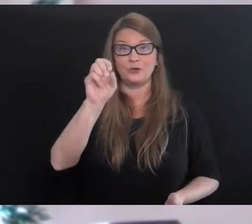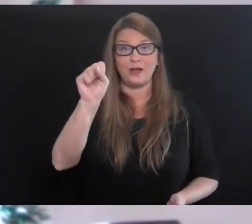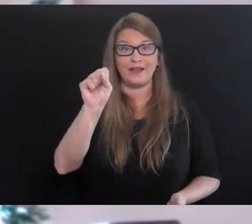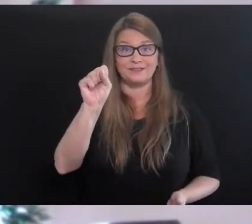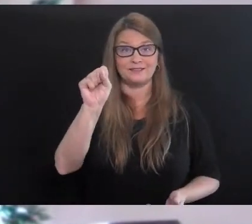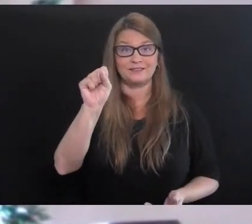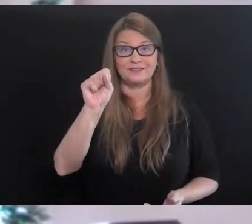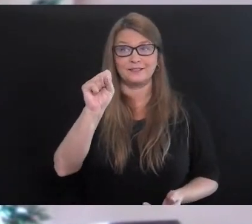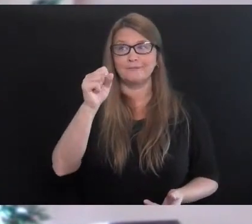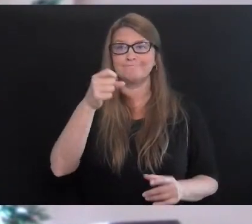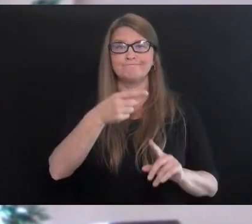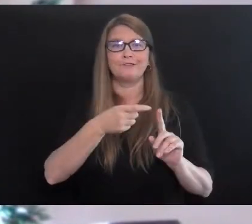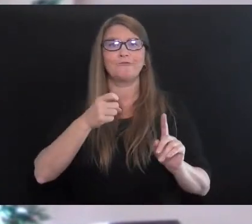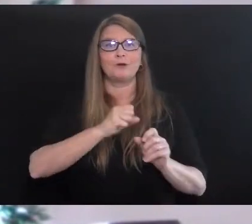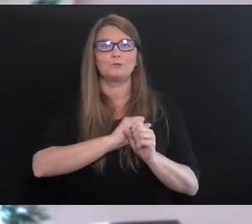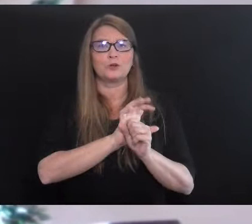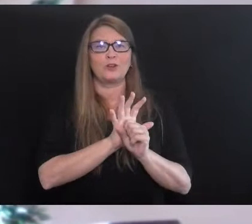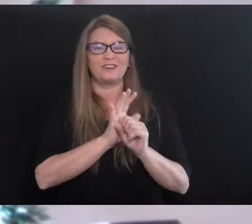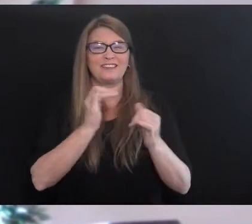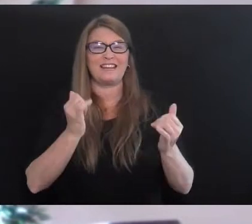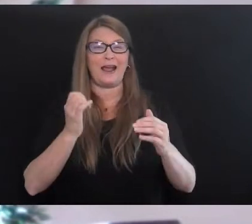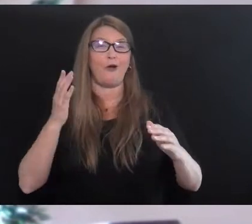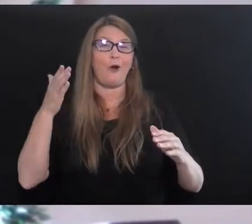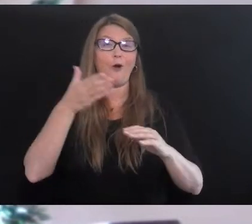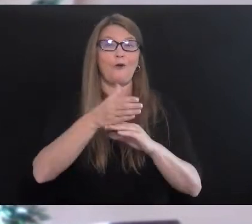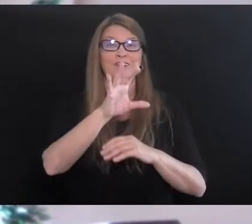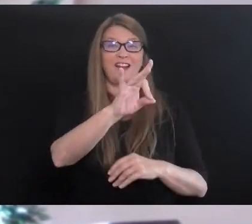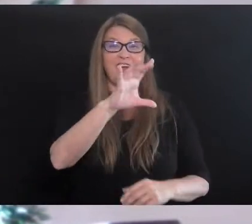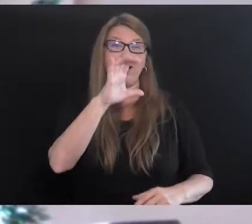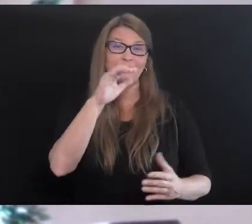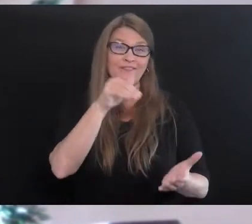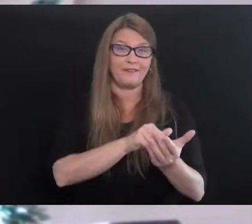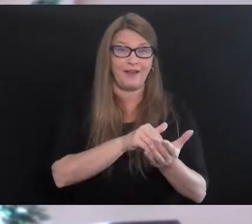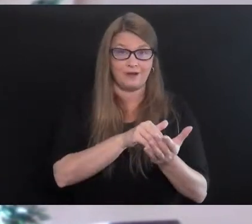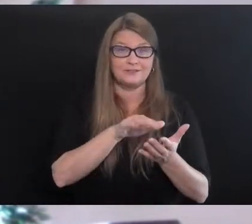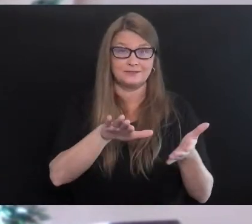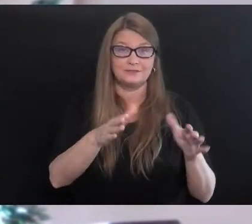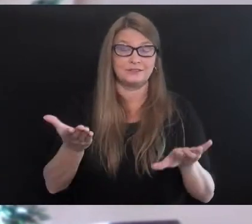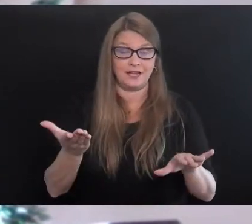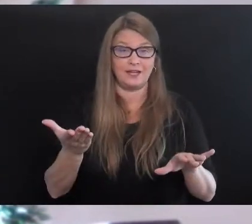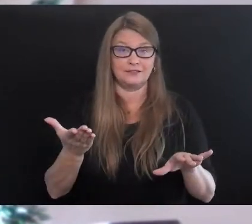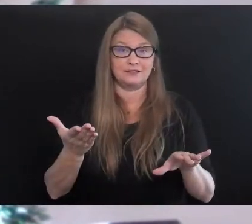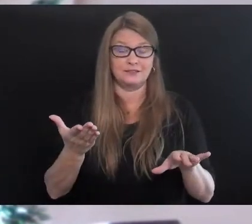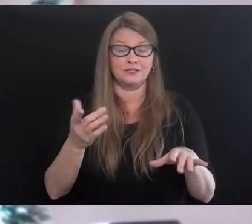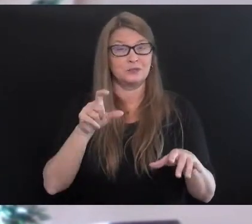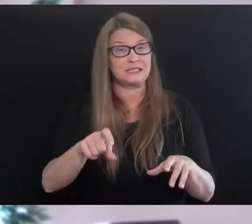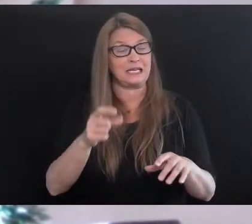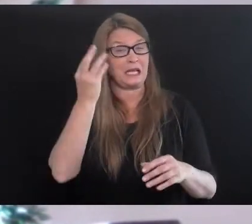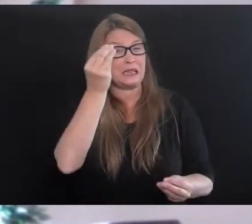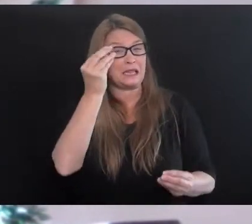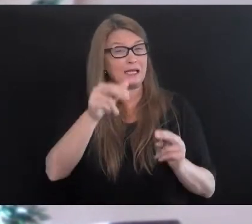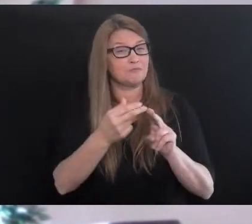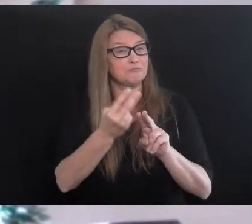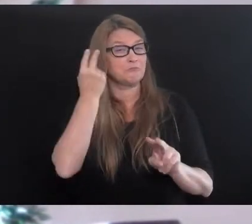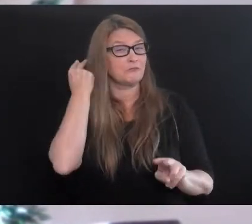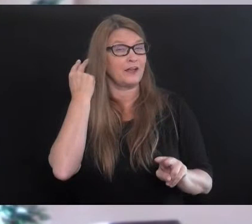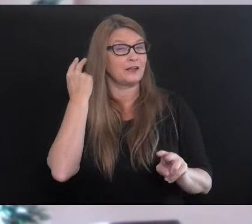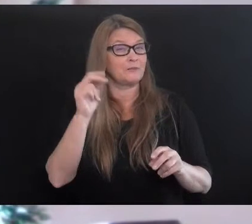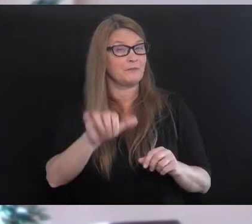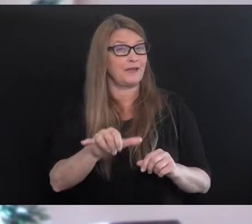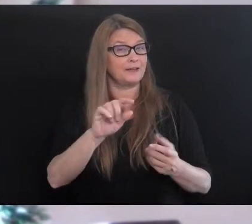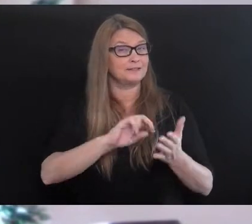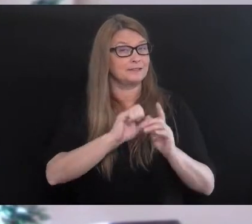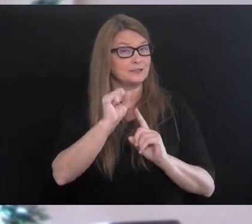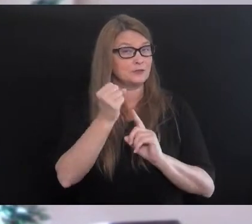COVID-19. We've now passed 800,000 deaths. And just to take a moment to reflect on that, 1 out of